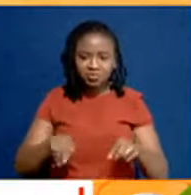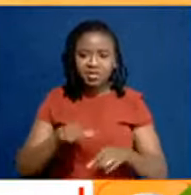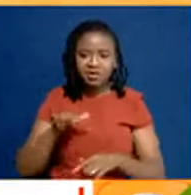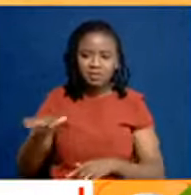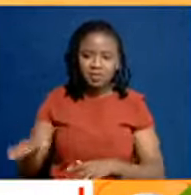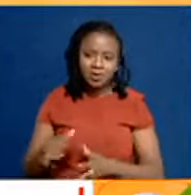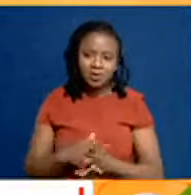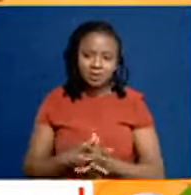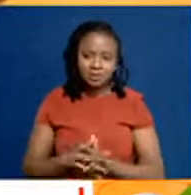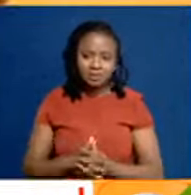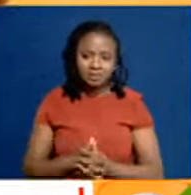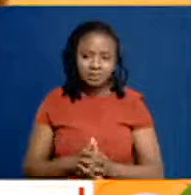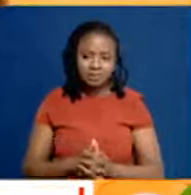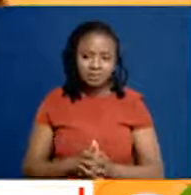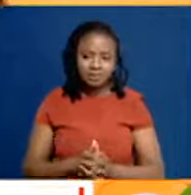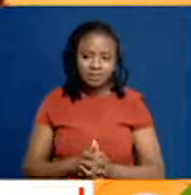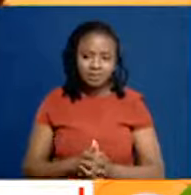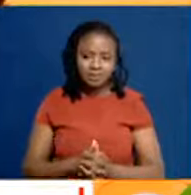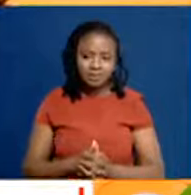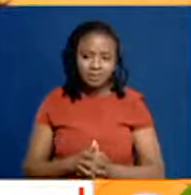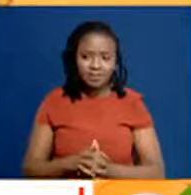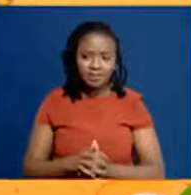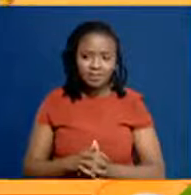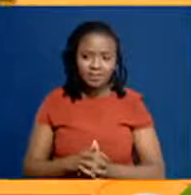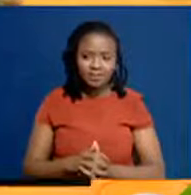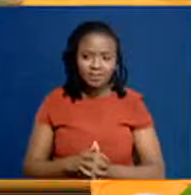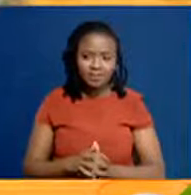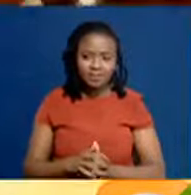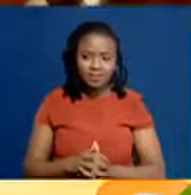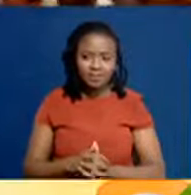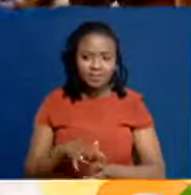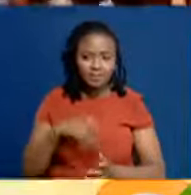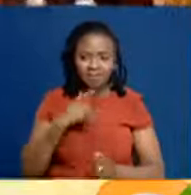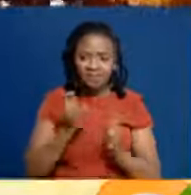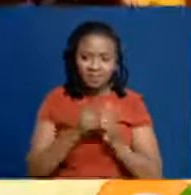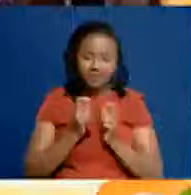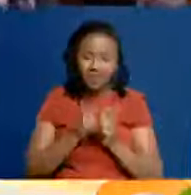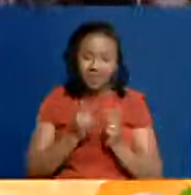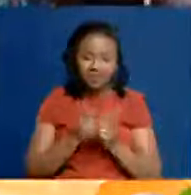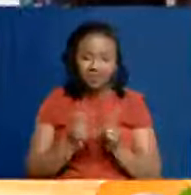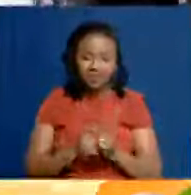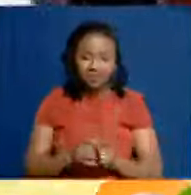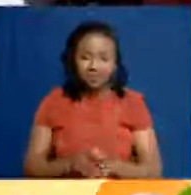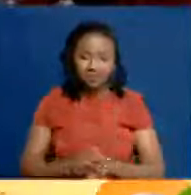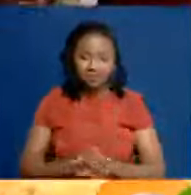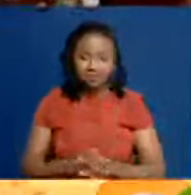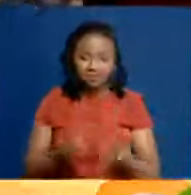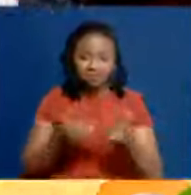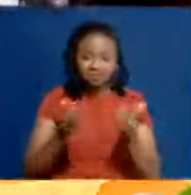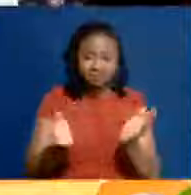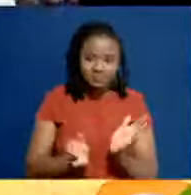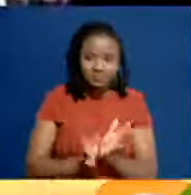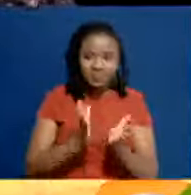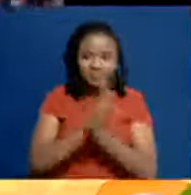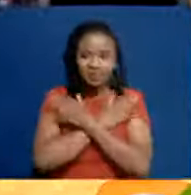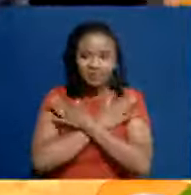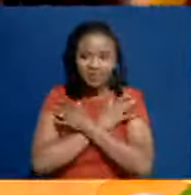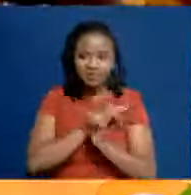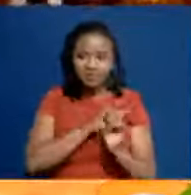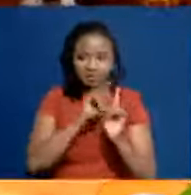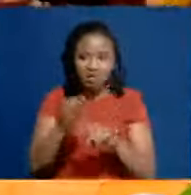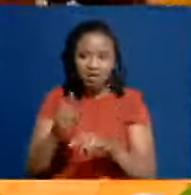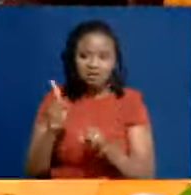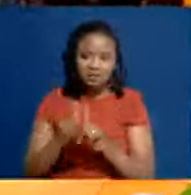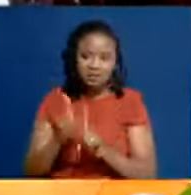asubuhi. Sina kusema itaumia. Family and friends who had turned up for the celebration were in